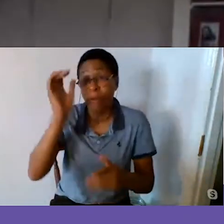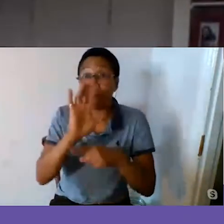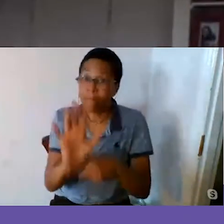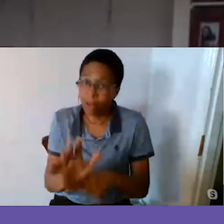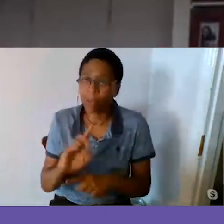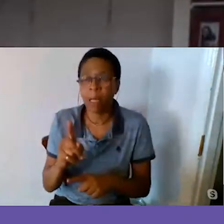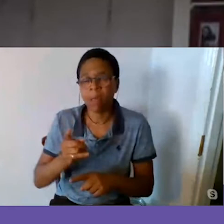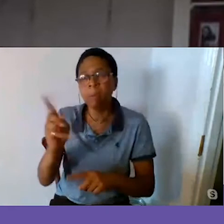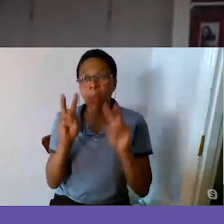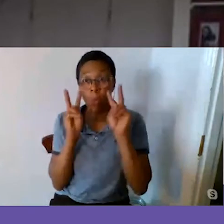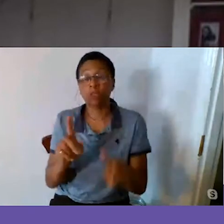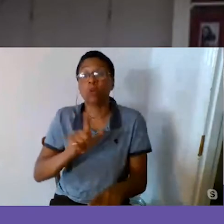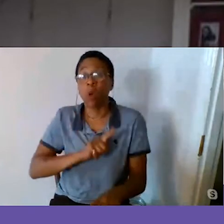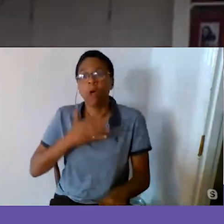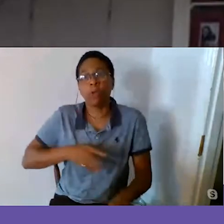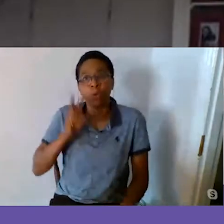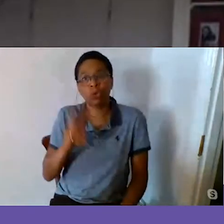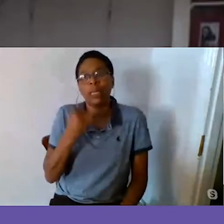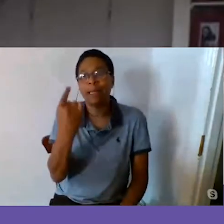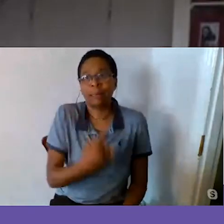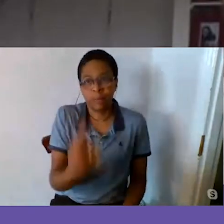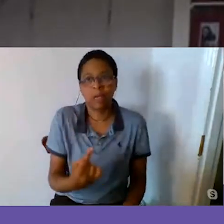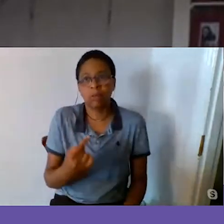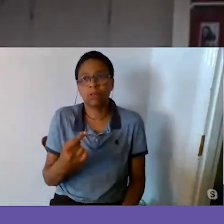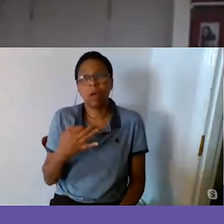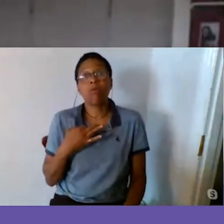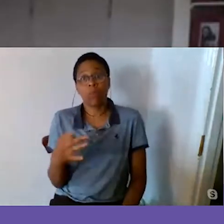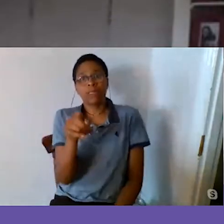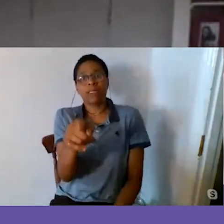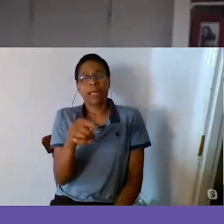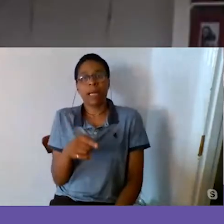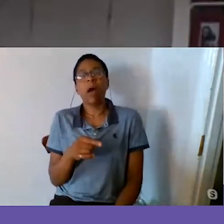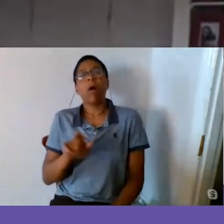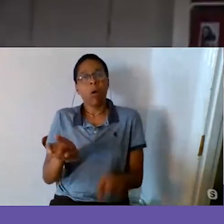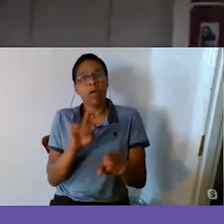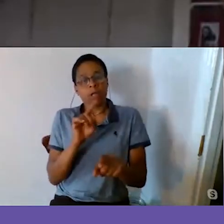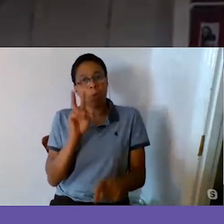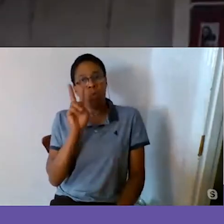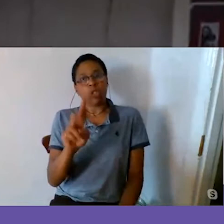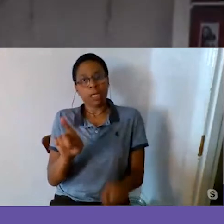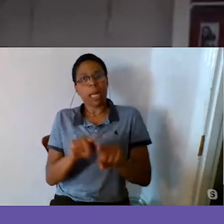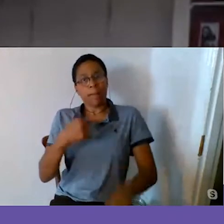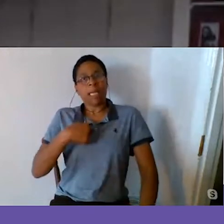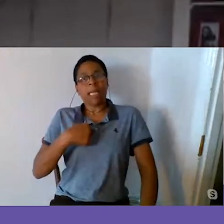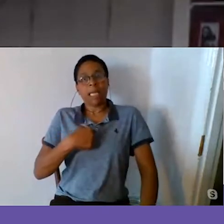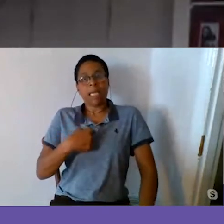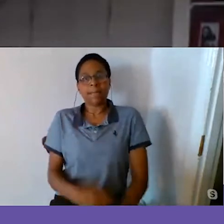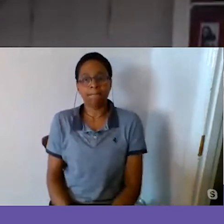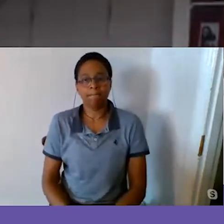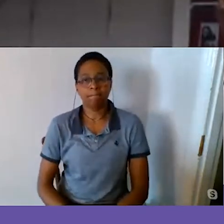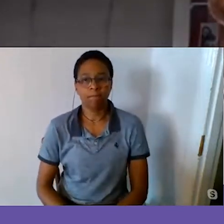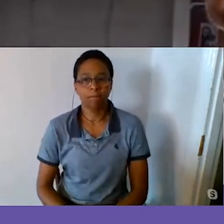represented. So yeah, it's like a super tight community. So everyone like pulled in and